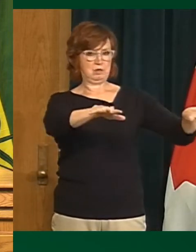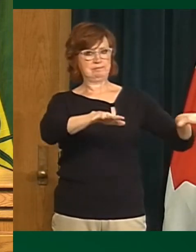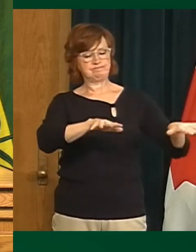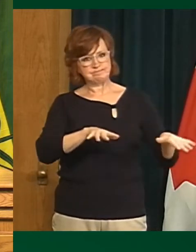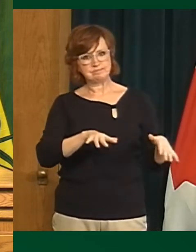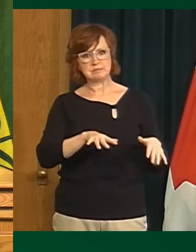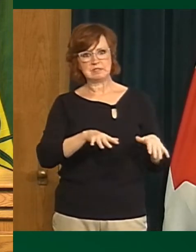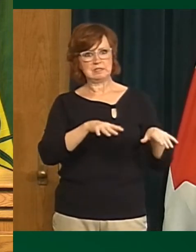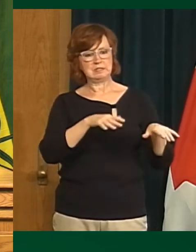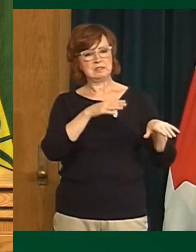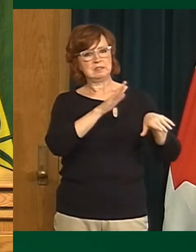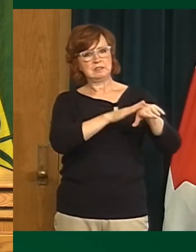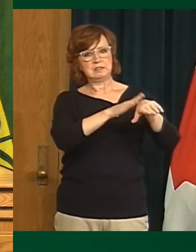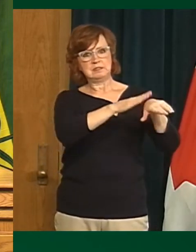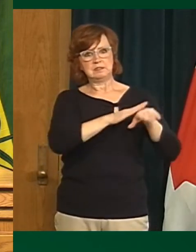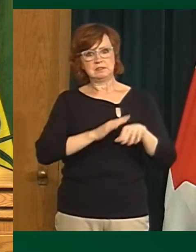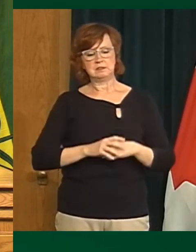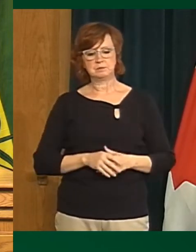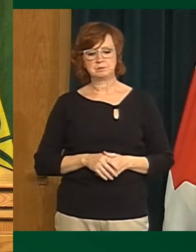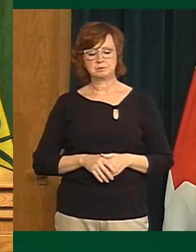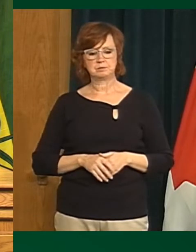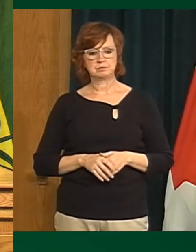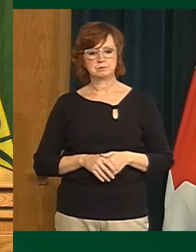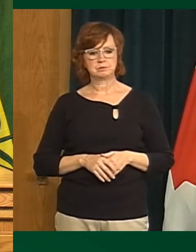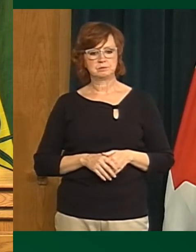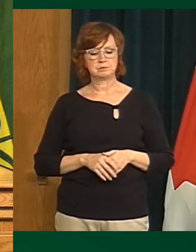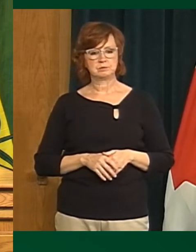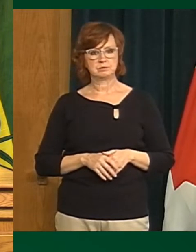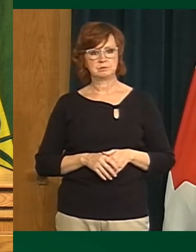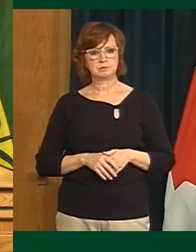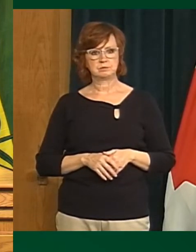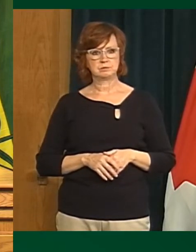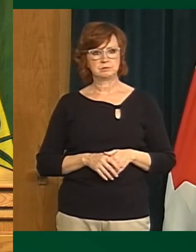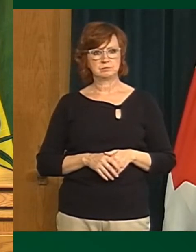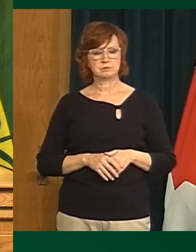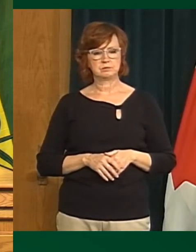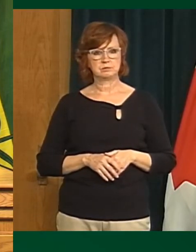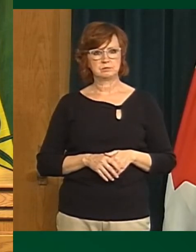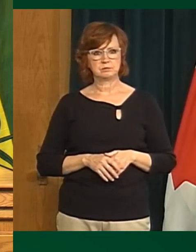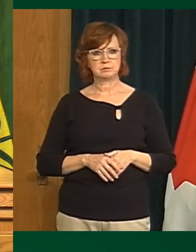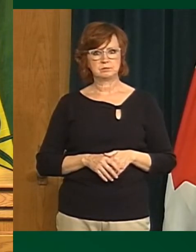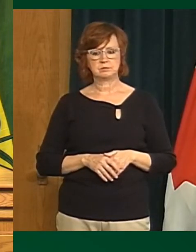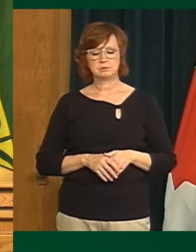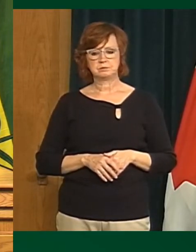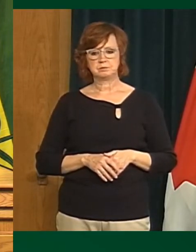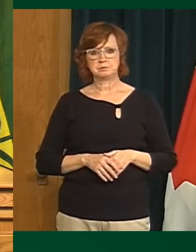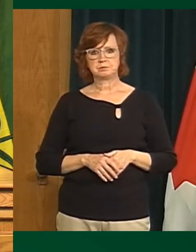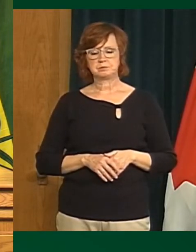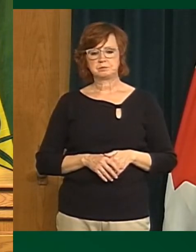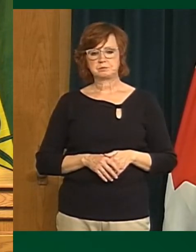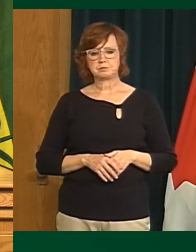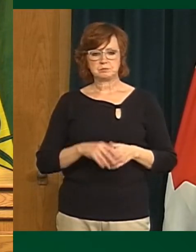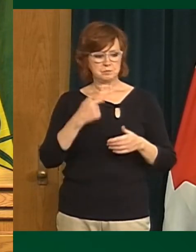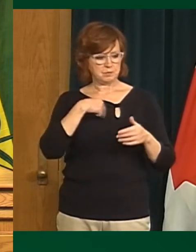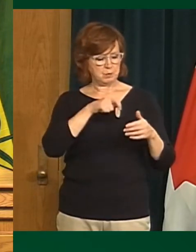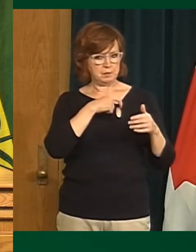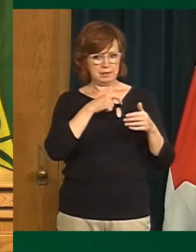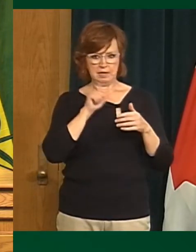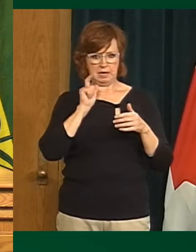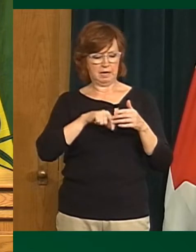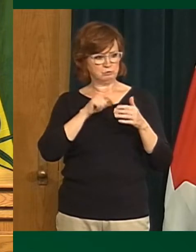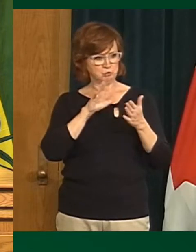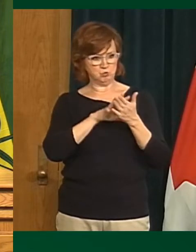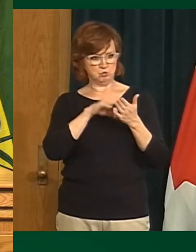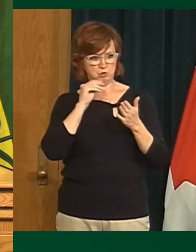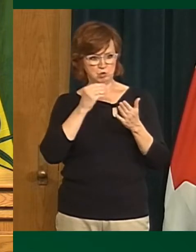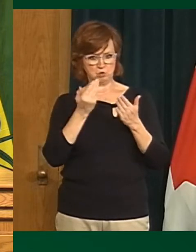a single case or cluster of any notified disease, or in this case COVID-19, and we learn something new, we do share that with the